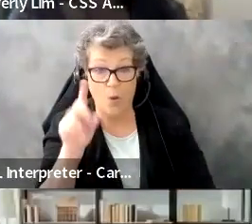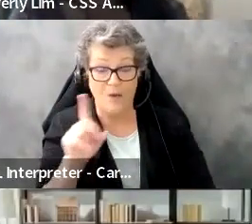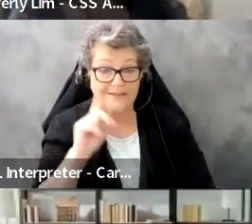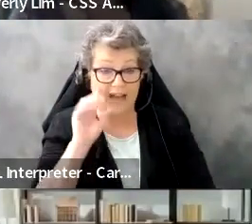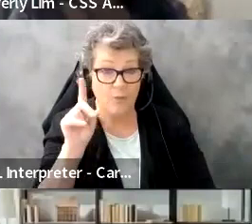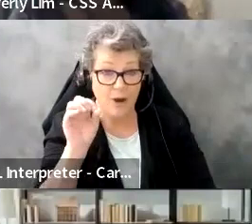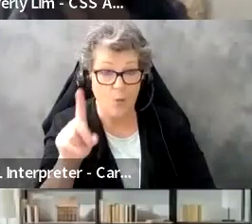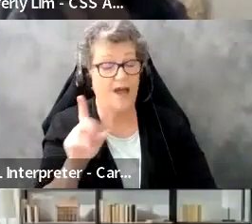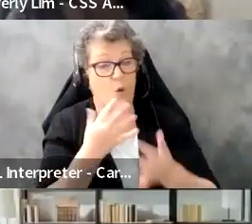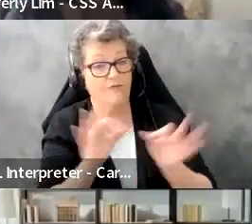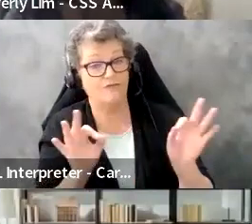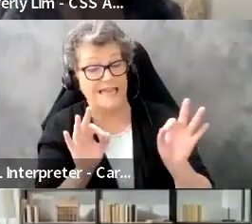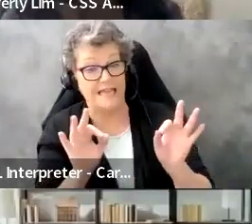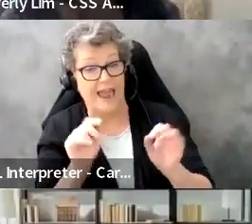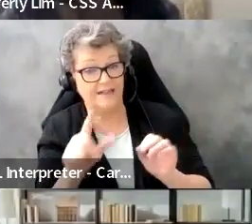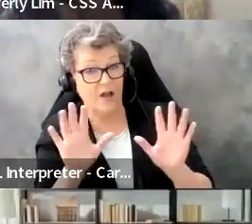that free resource?